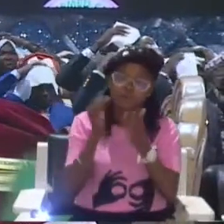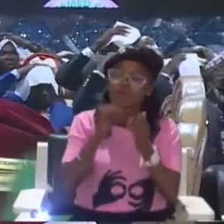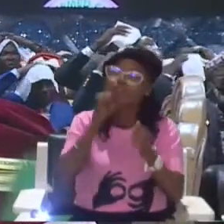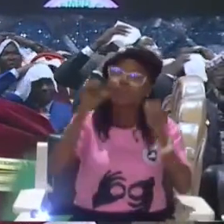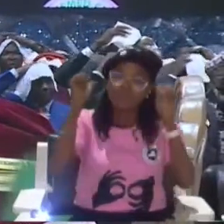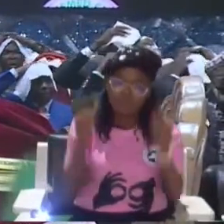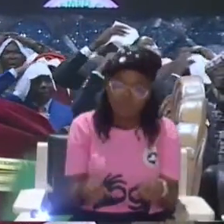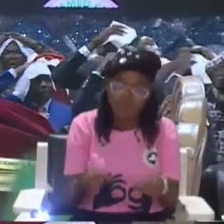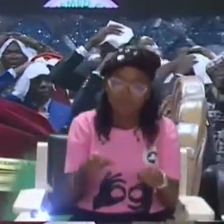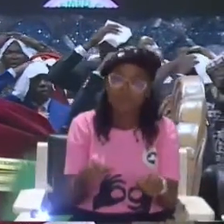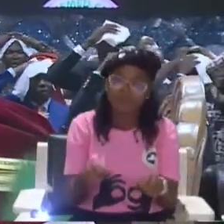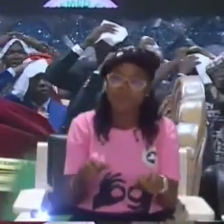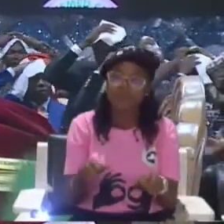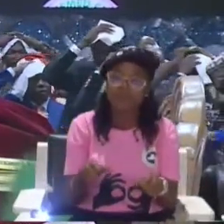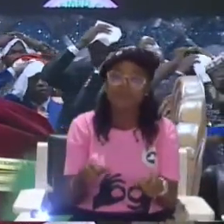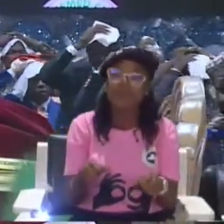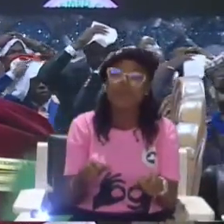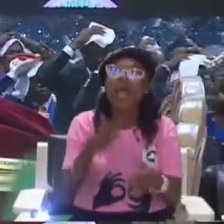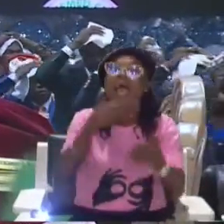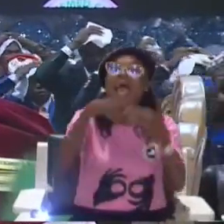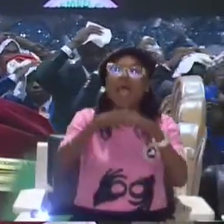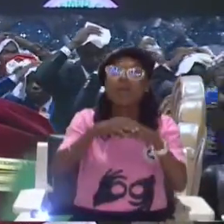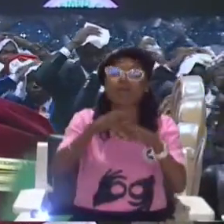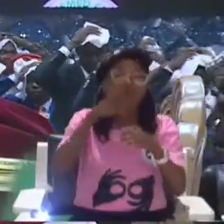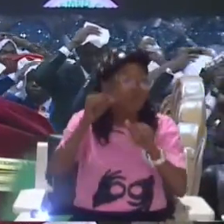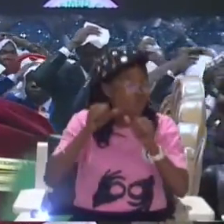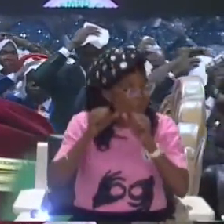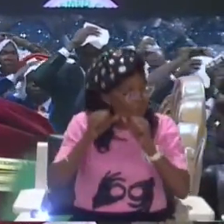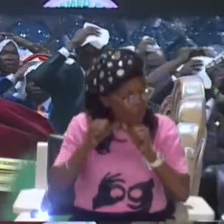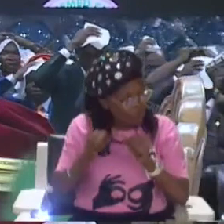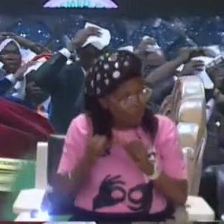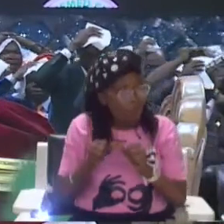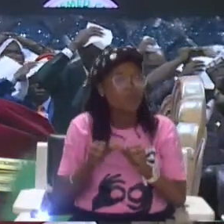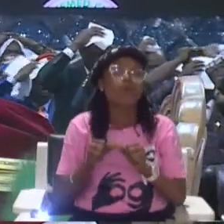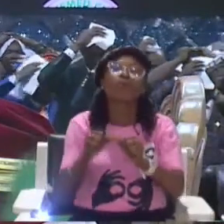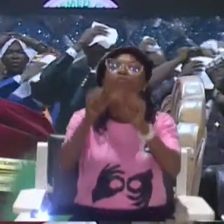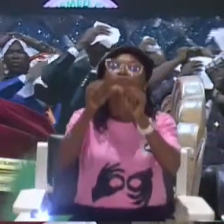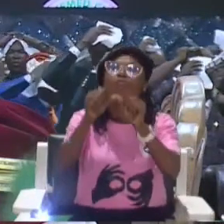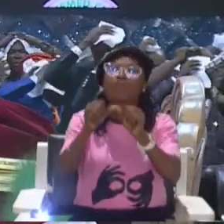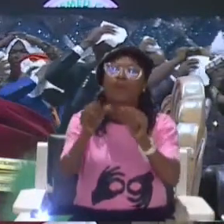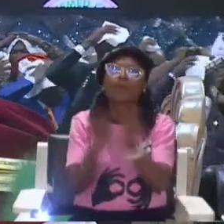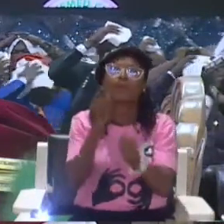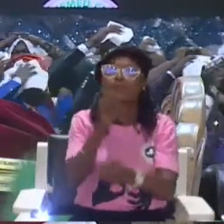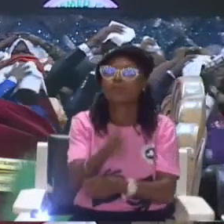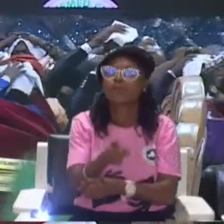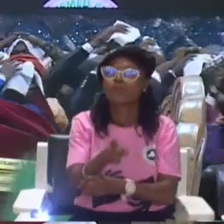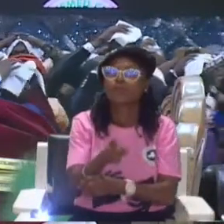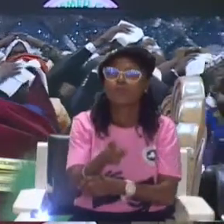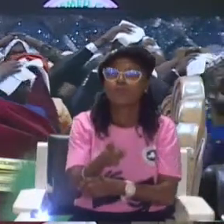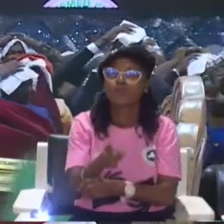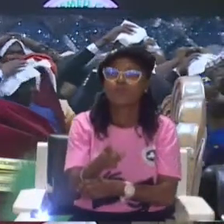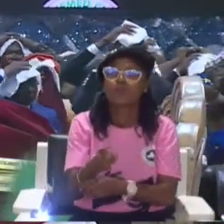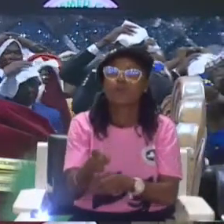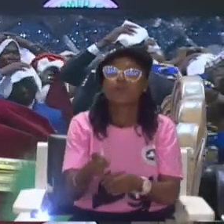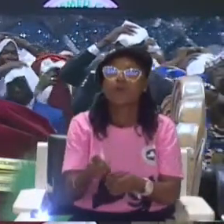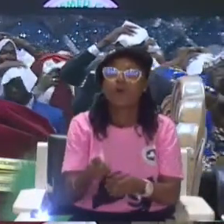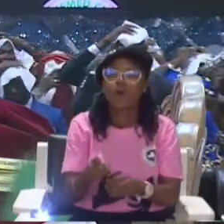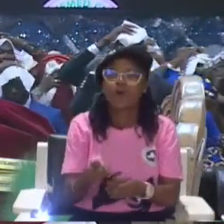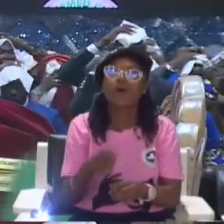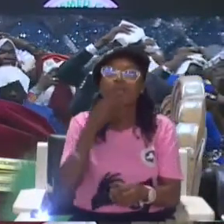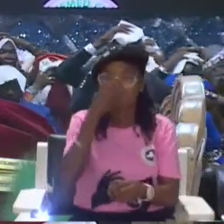unstoppable. Heaven will begin to dwell with you. Go ahead, prophesy